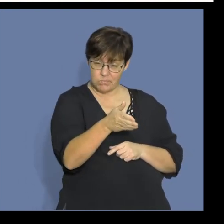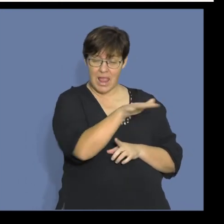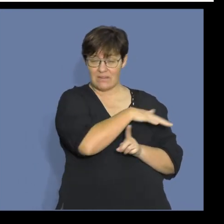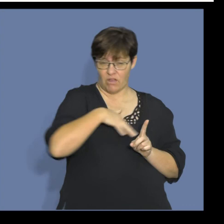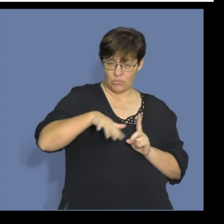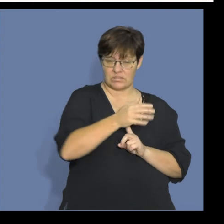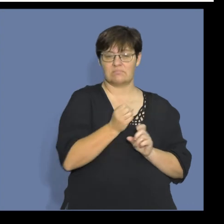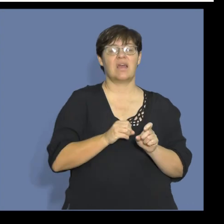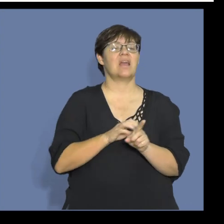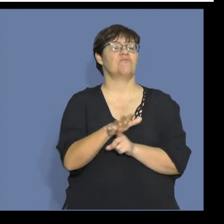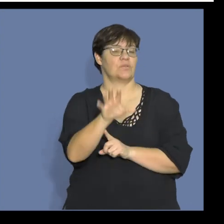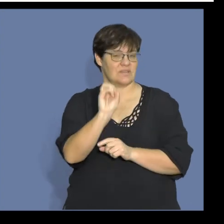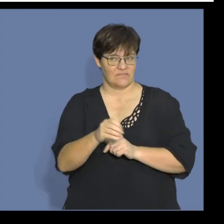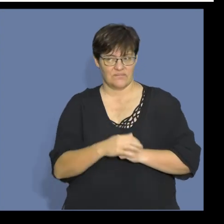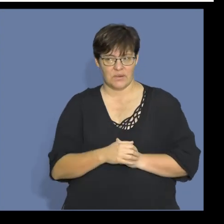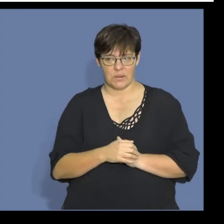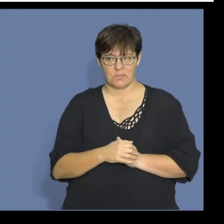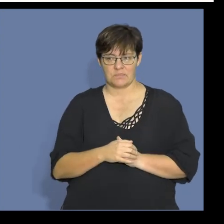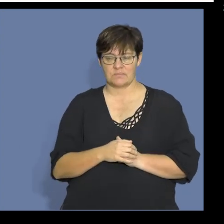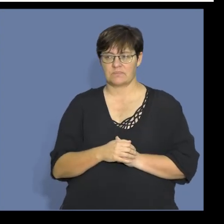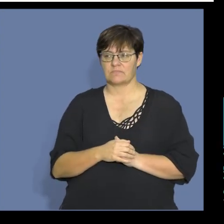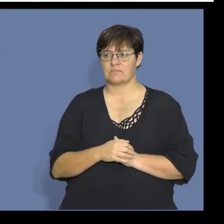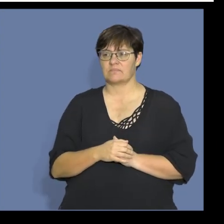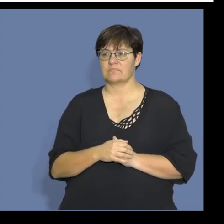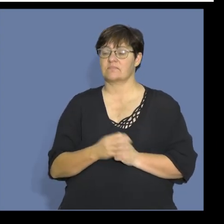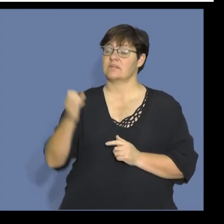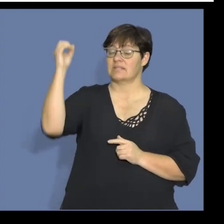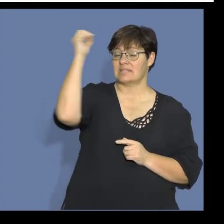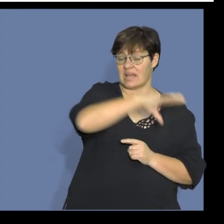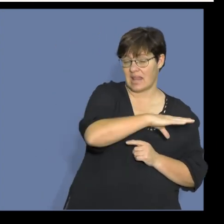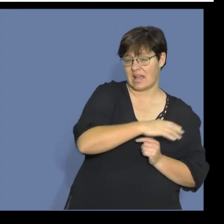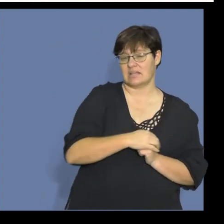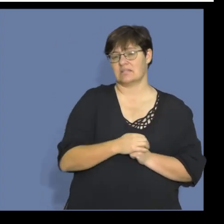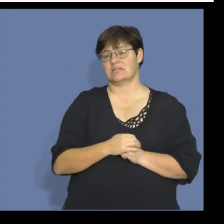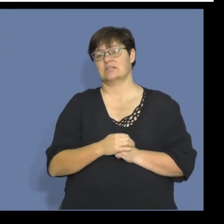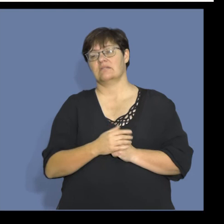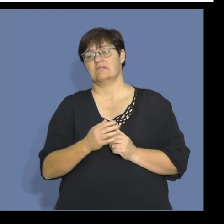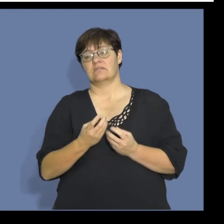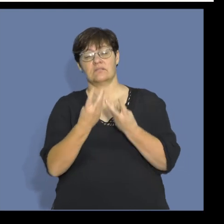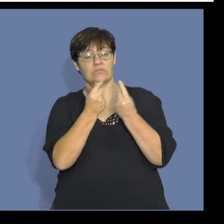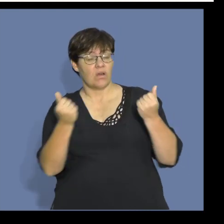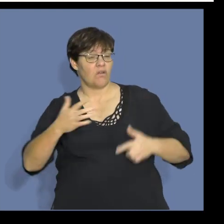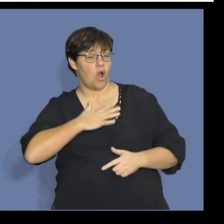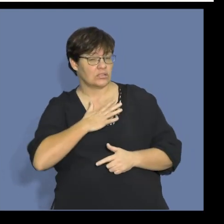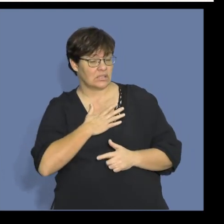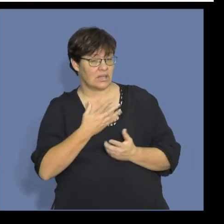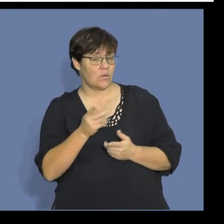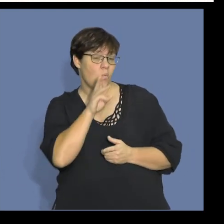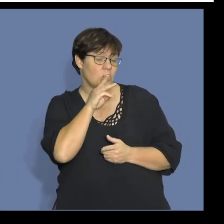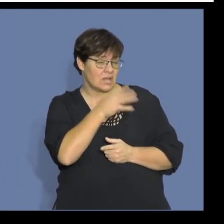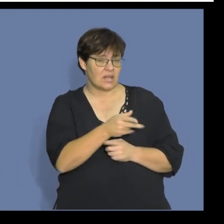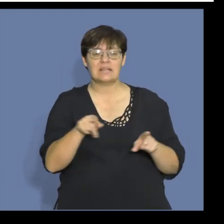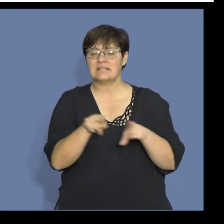gases in the environment is another abiotic factor. So it's the sunlight, it's the amount of